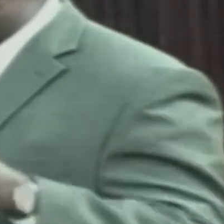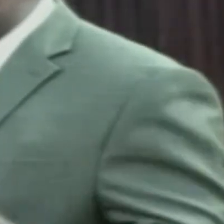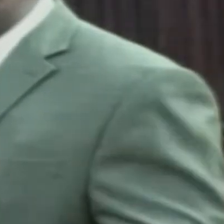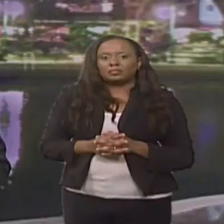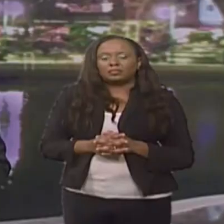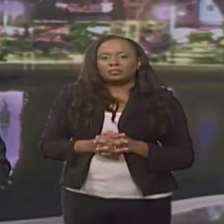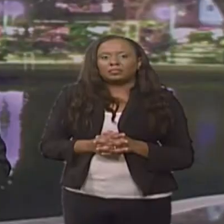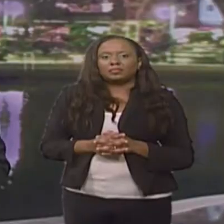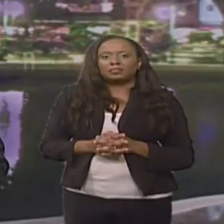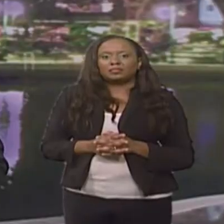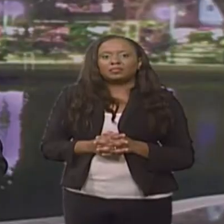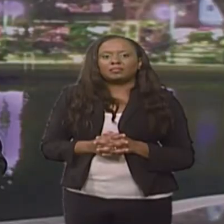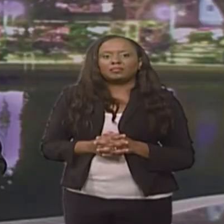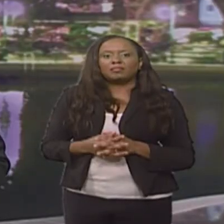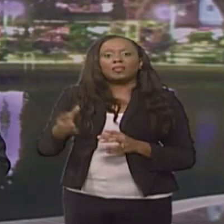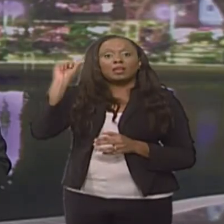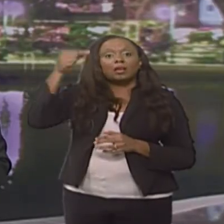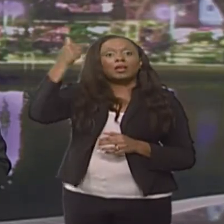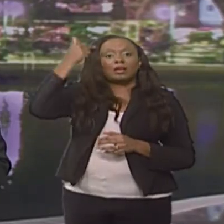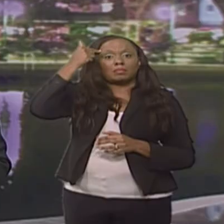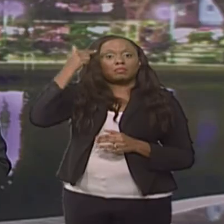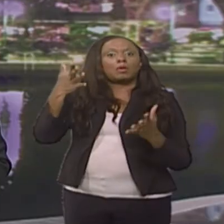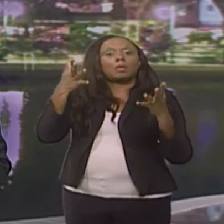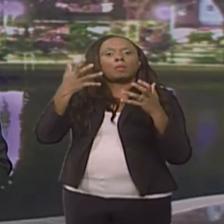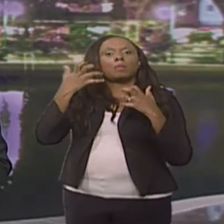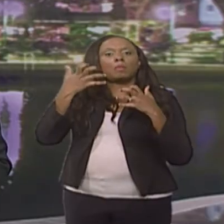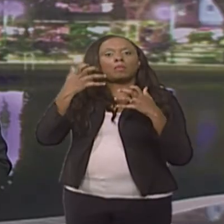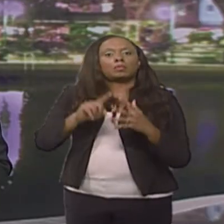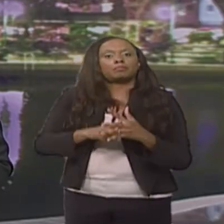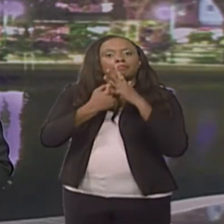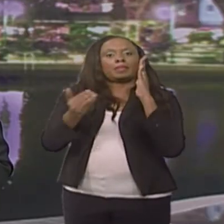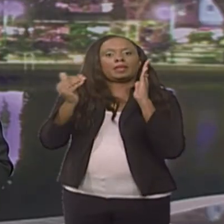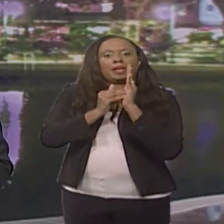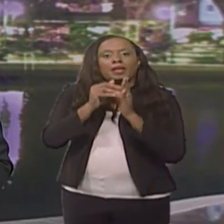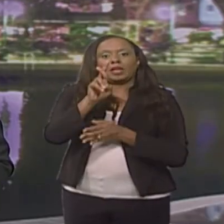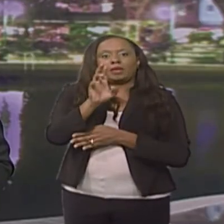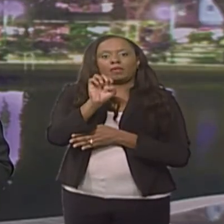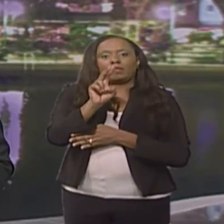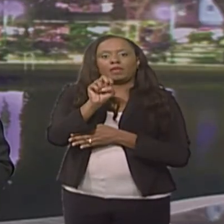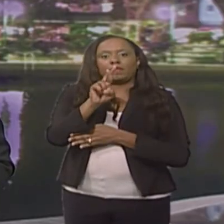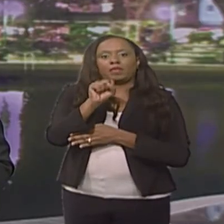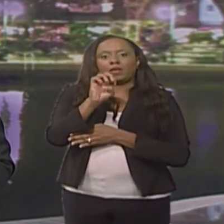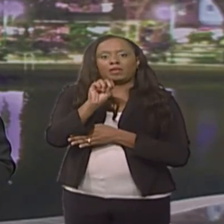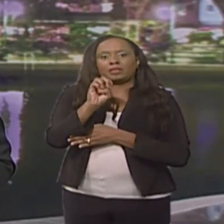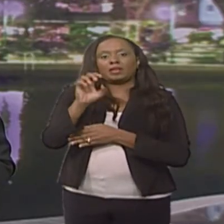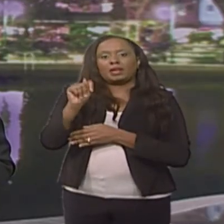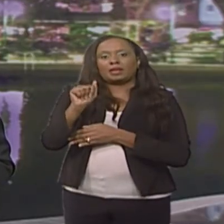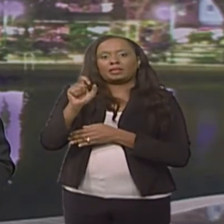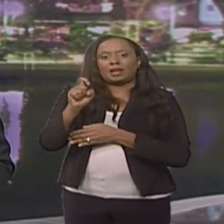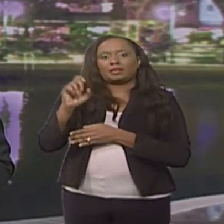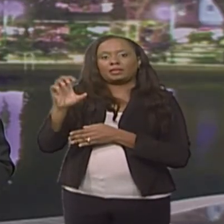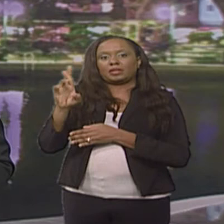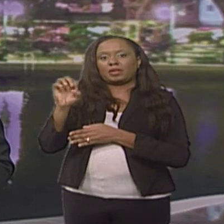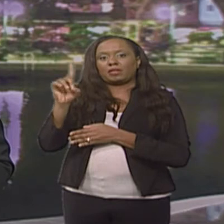structure? In other House news, government has moved to restore the reverse tax credit to $1,300. Finance Minister